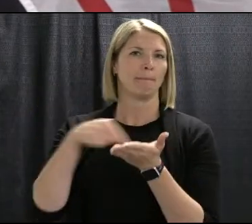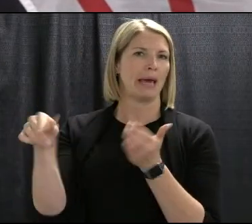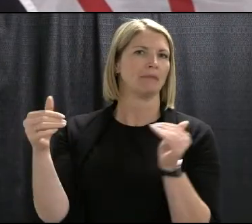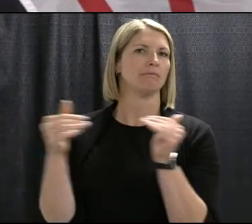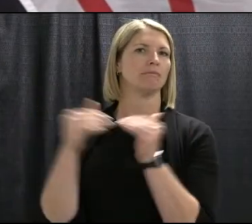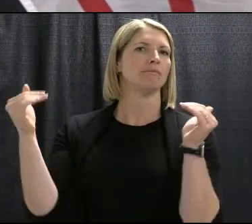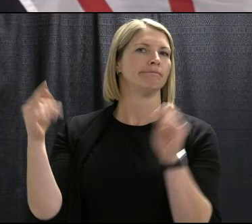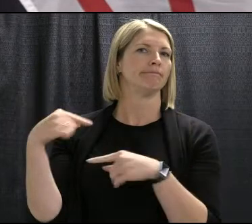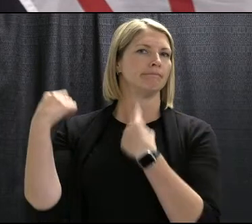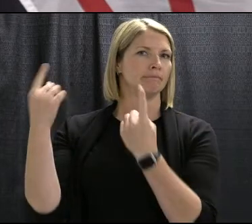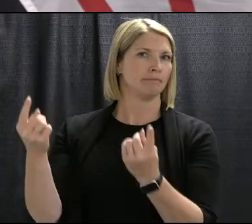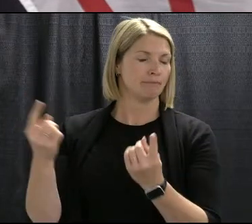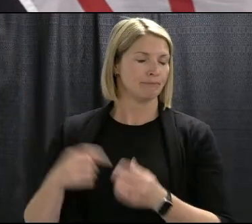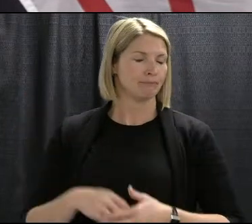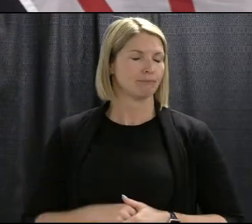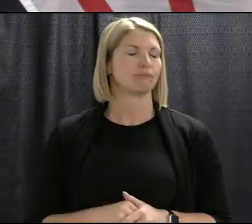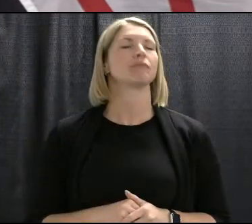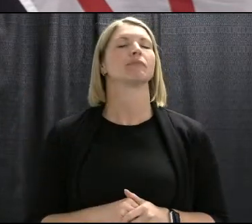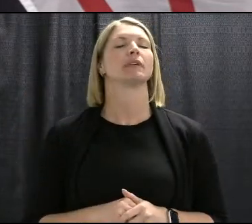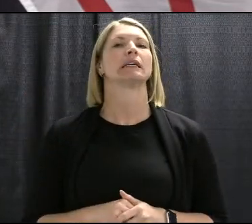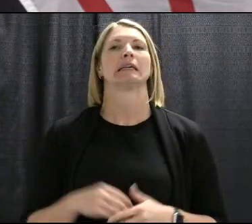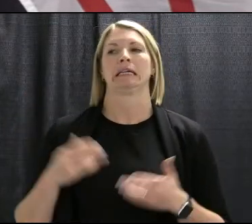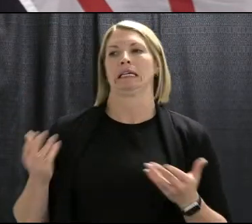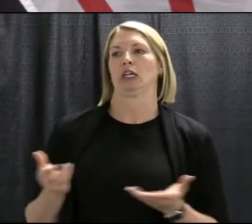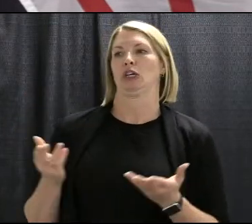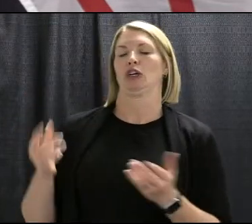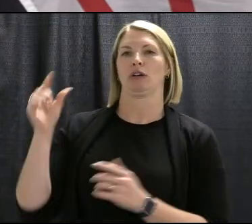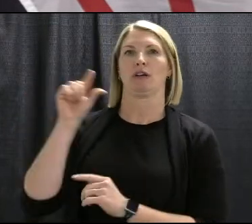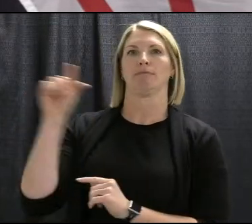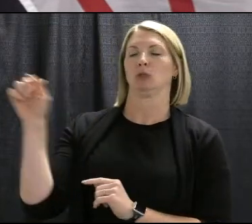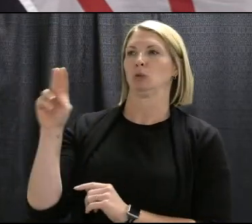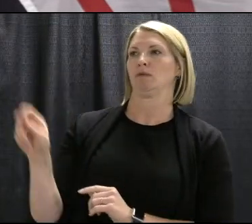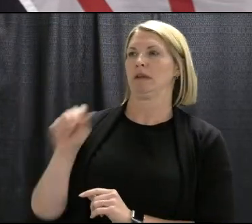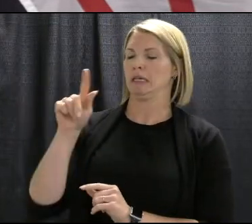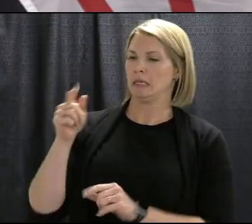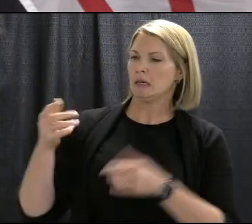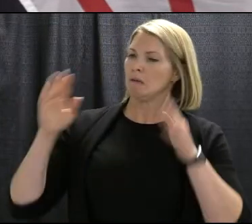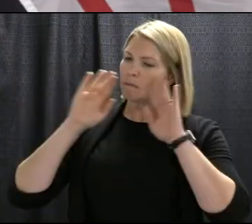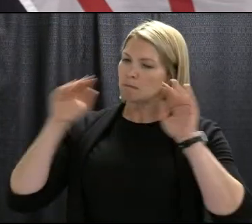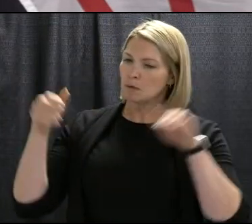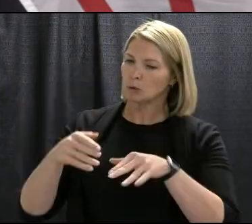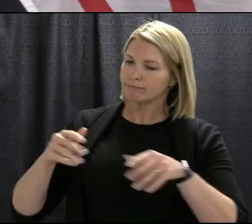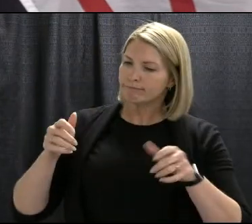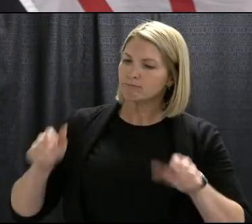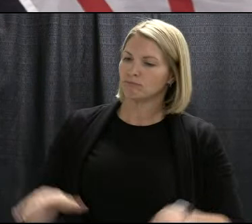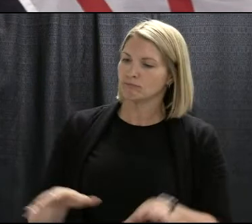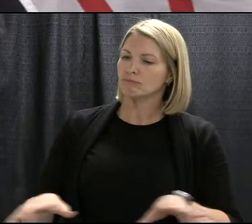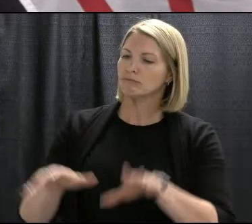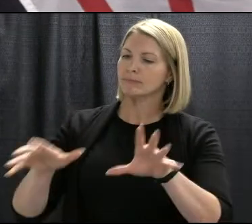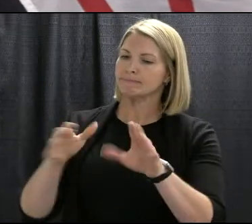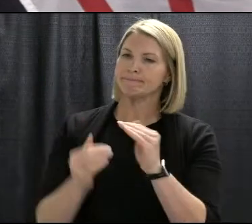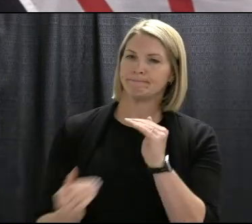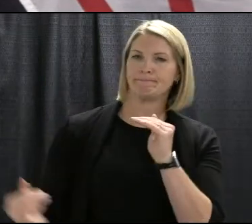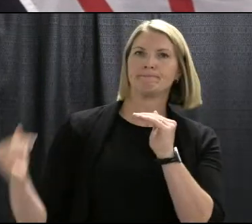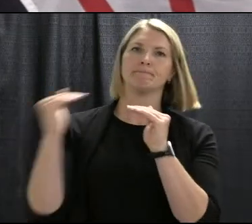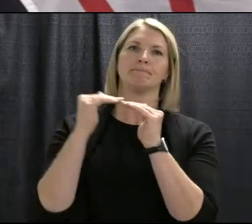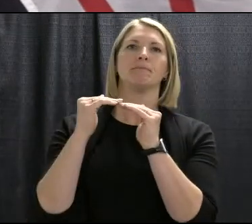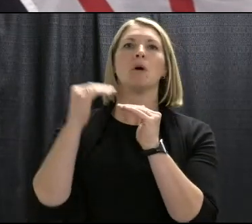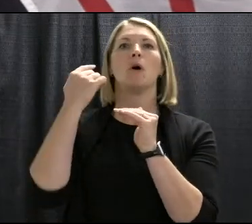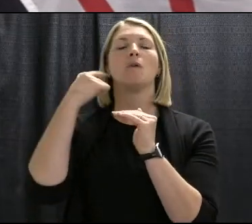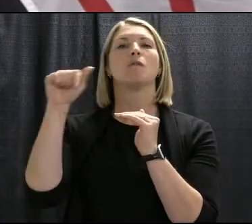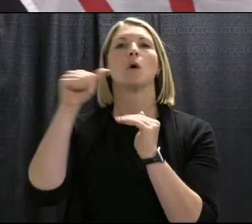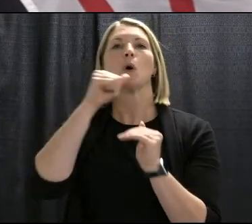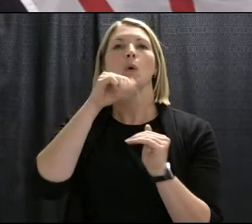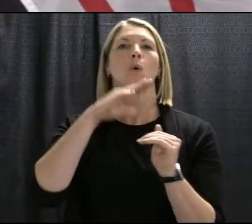As our government has been working to close the gender wage gap, this legislation is another tool that we can implement to address